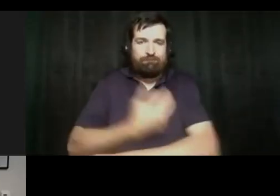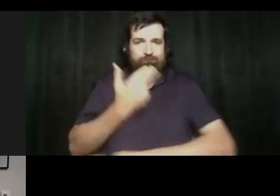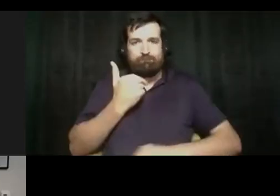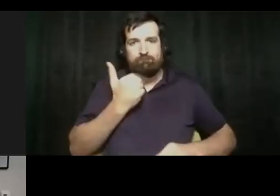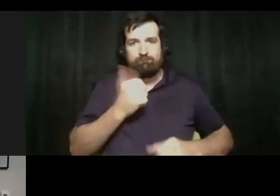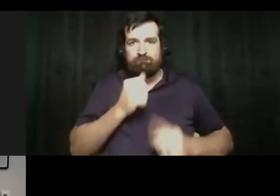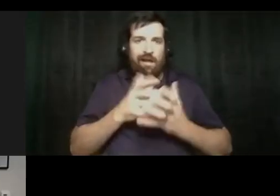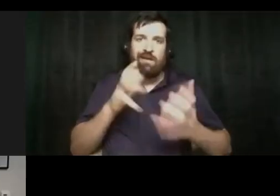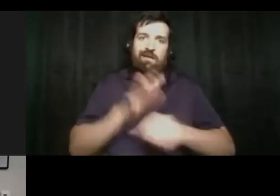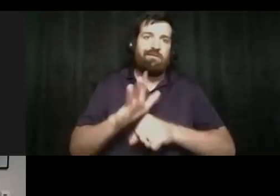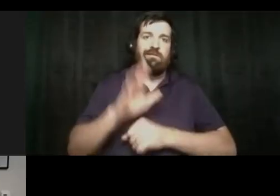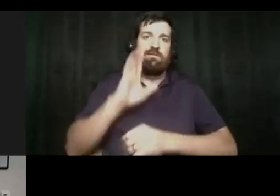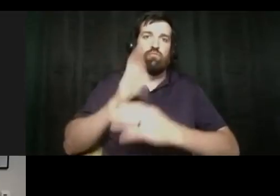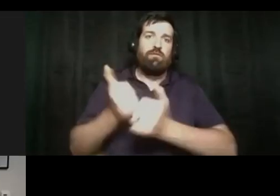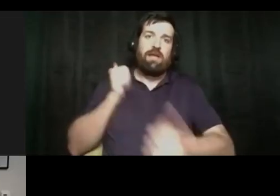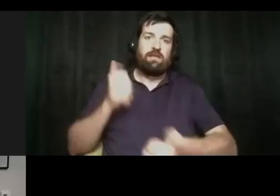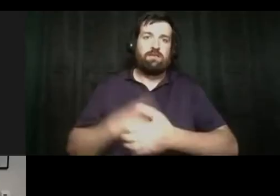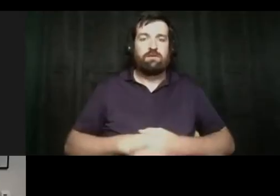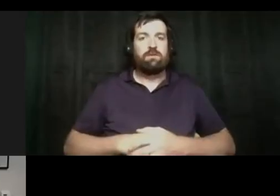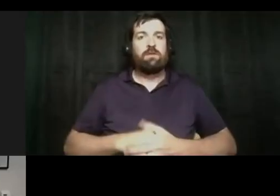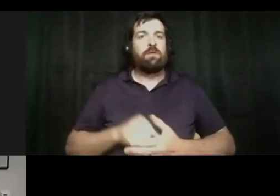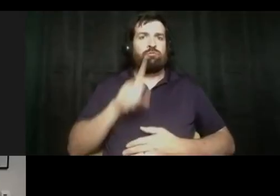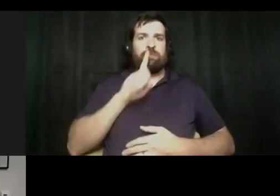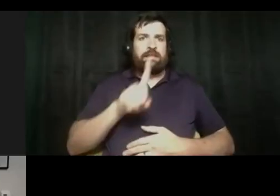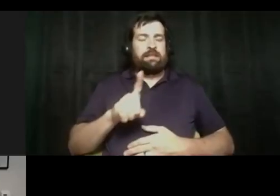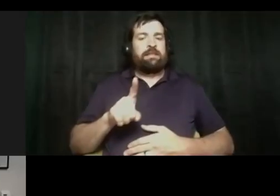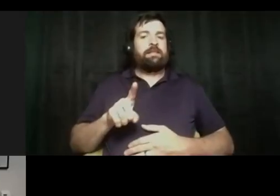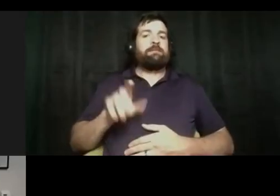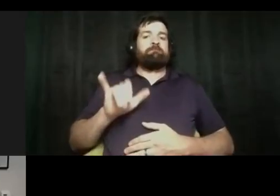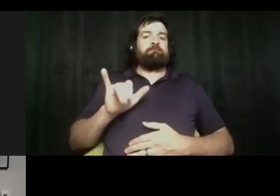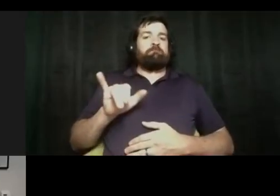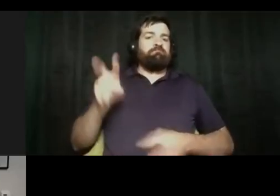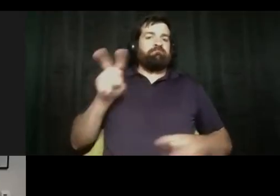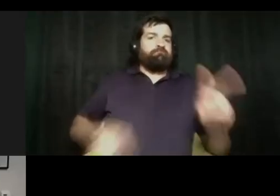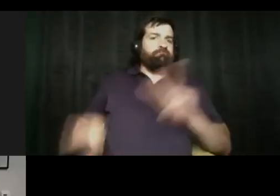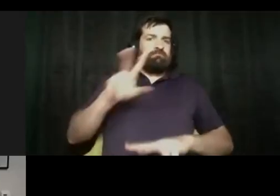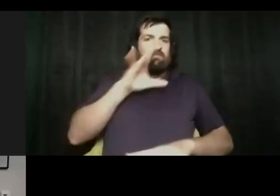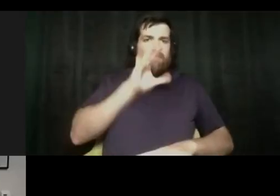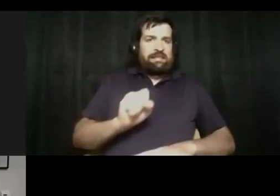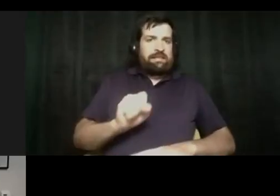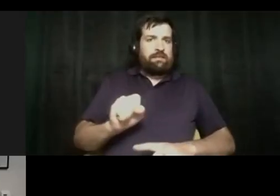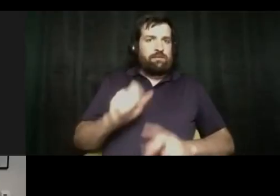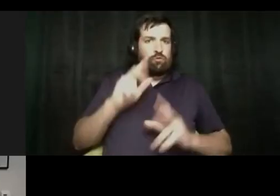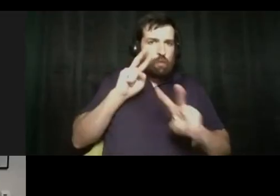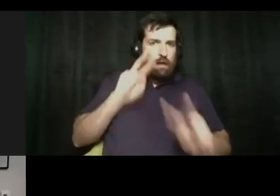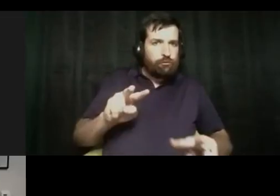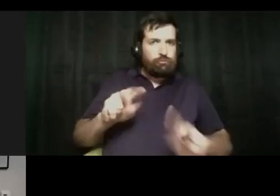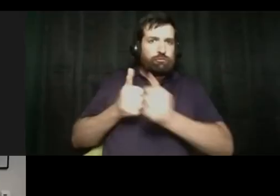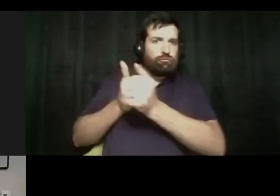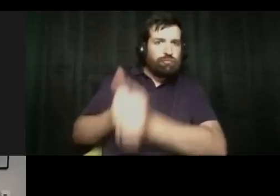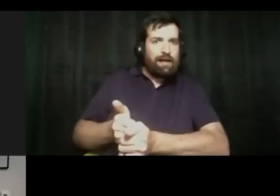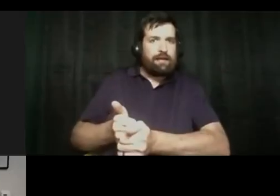to prevent that. So it's really fascinating to watch this and track it.